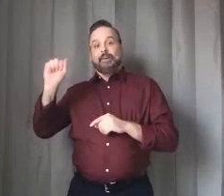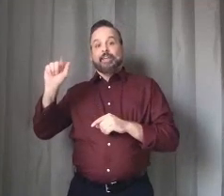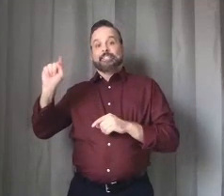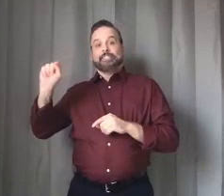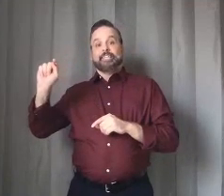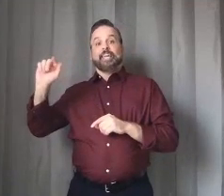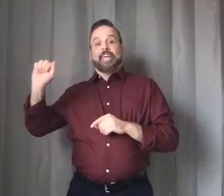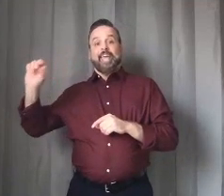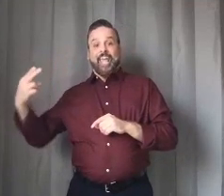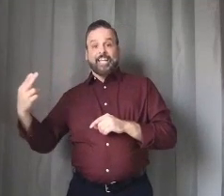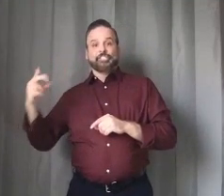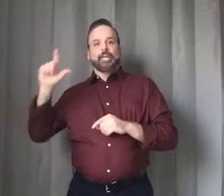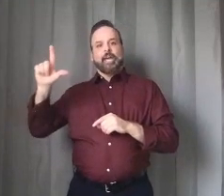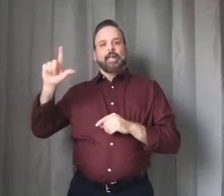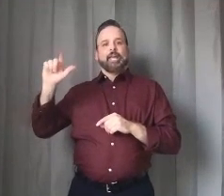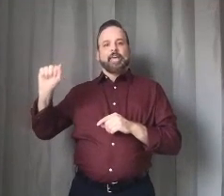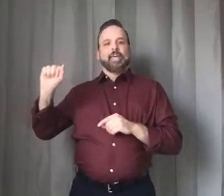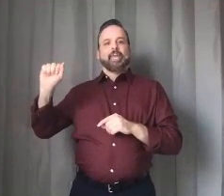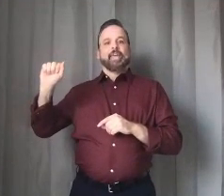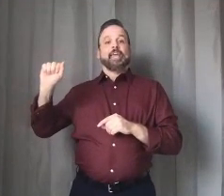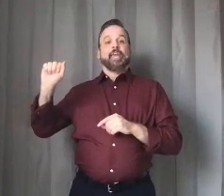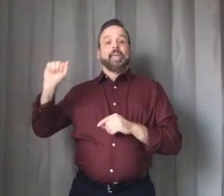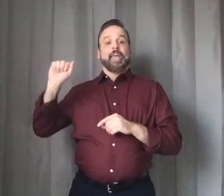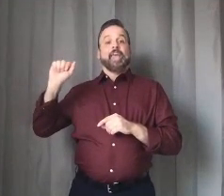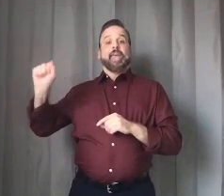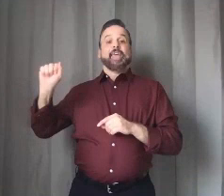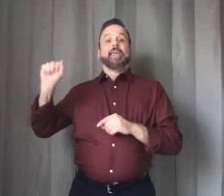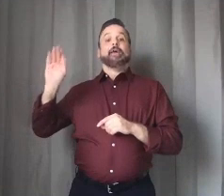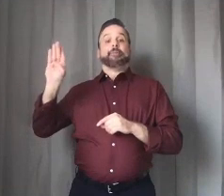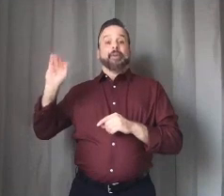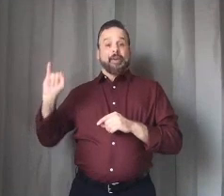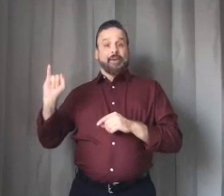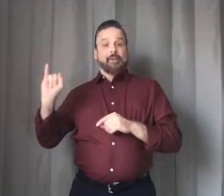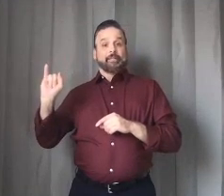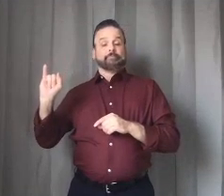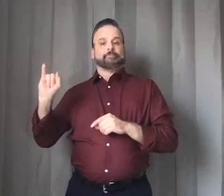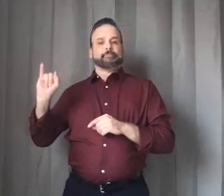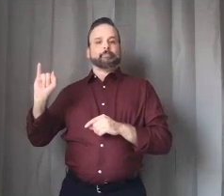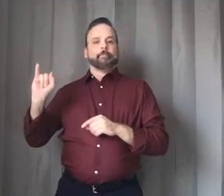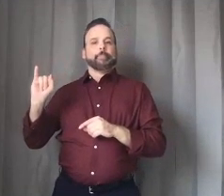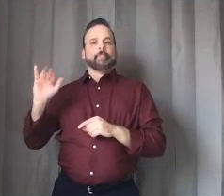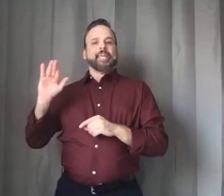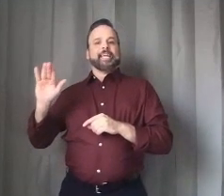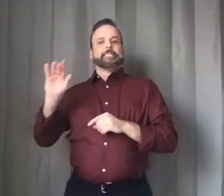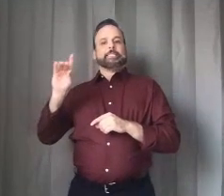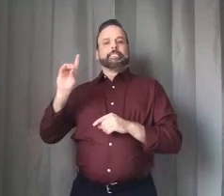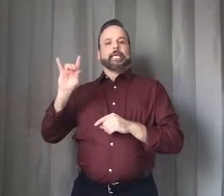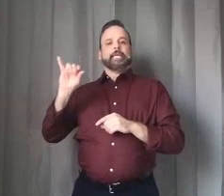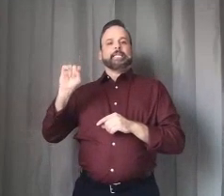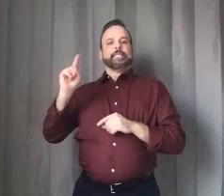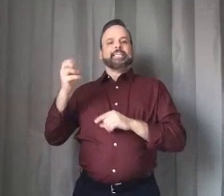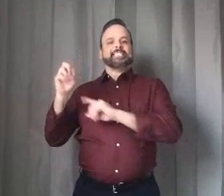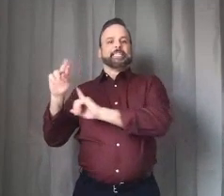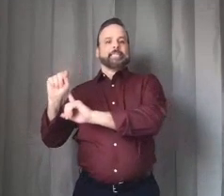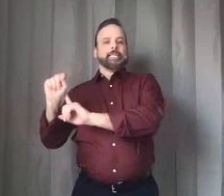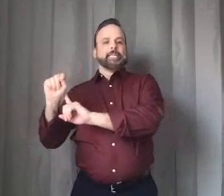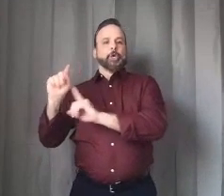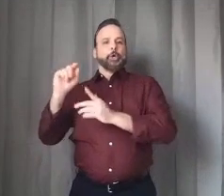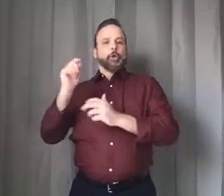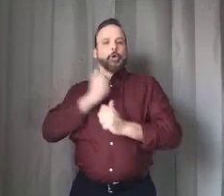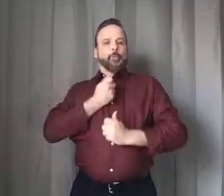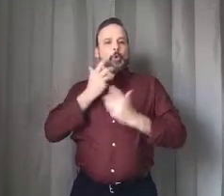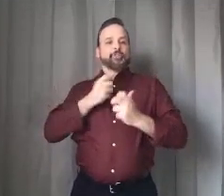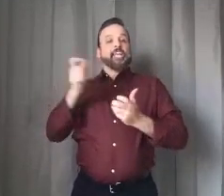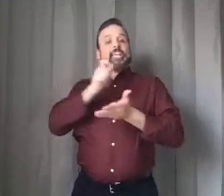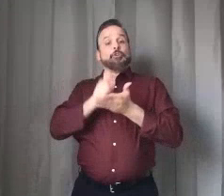F-A-T-T-A-H, and Labi is L-A-A-B-I. And his dissident poetry is really good. He writes mostly in French